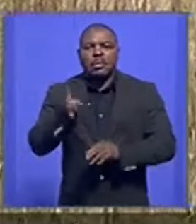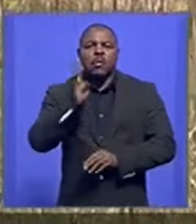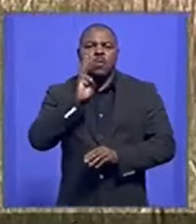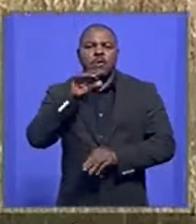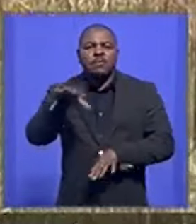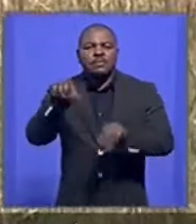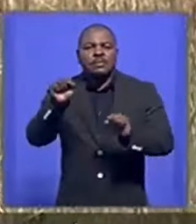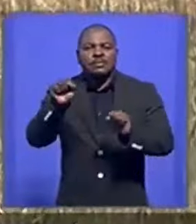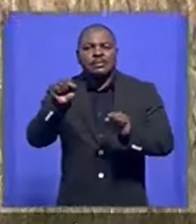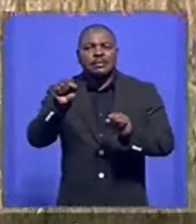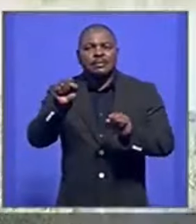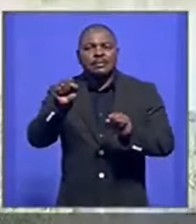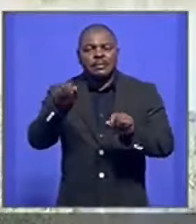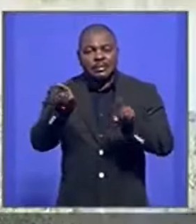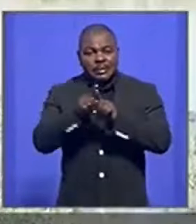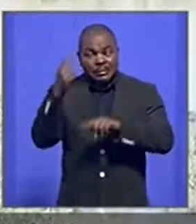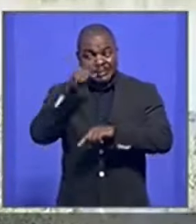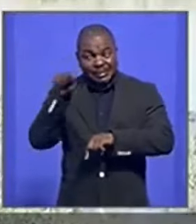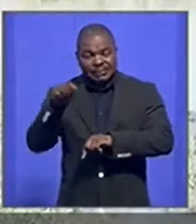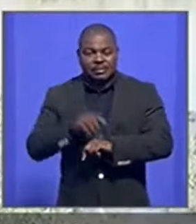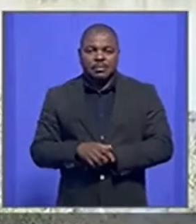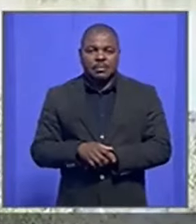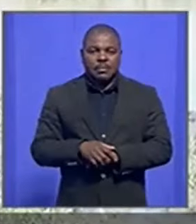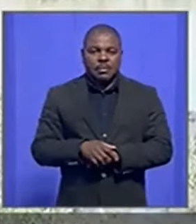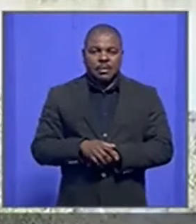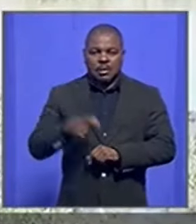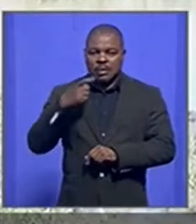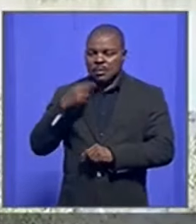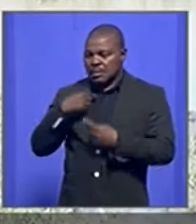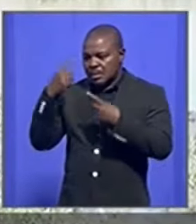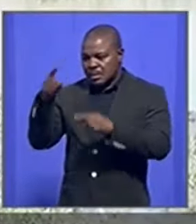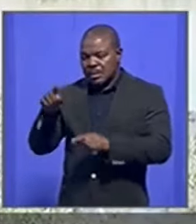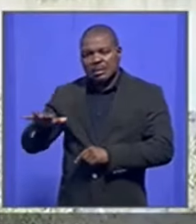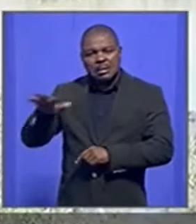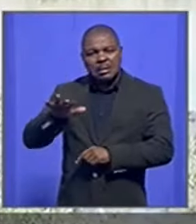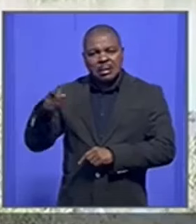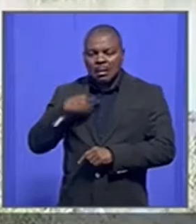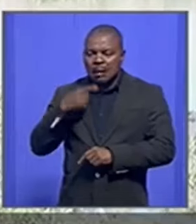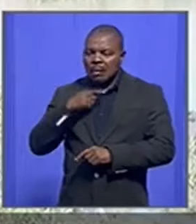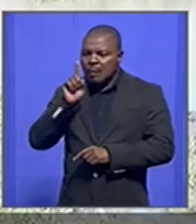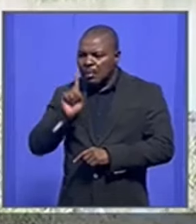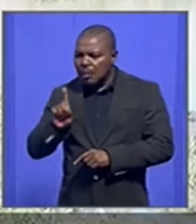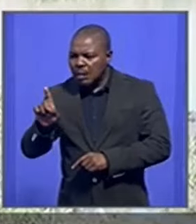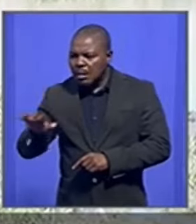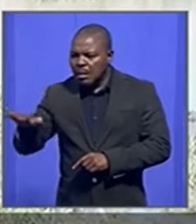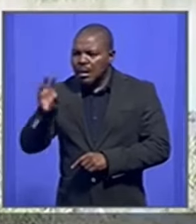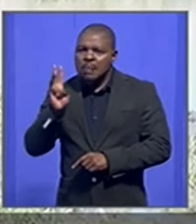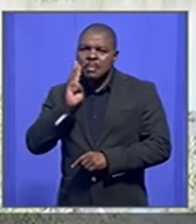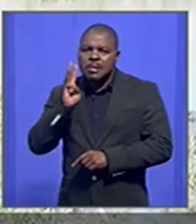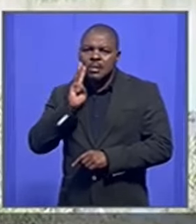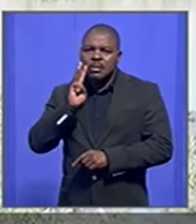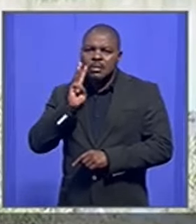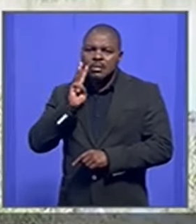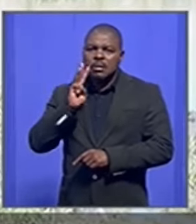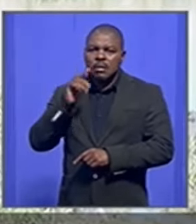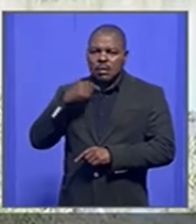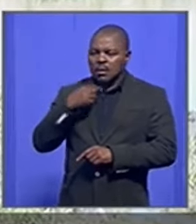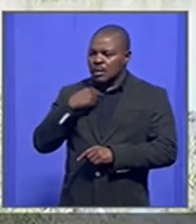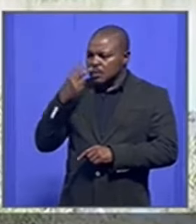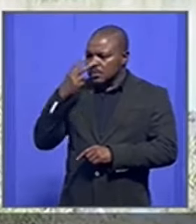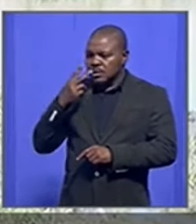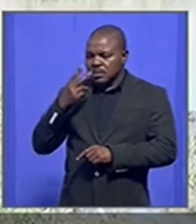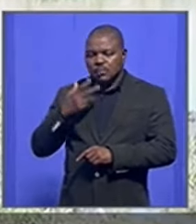la tiragalo. A re tsena mo saiting e yone kgae a ke atumetse mo metsing mo. Ke a ke bona phate